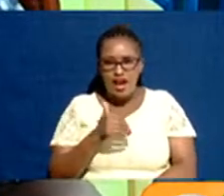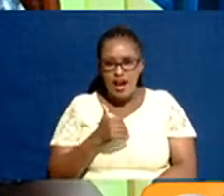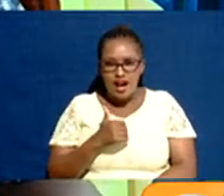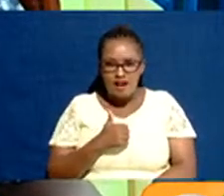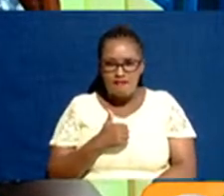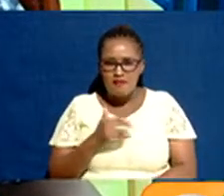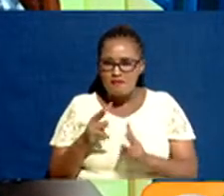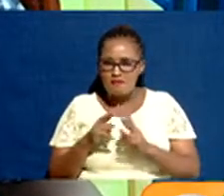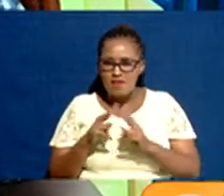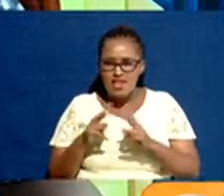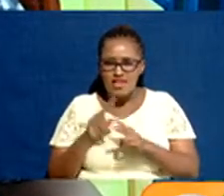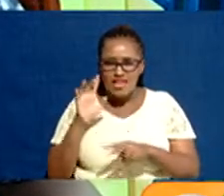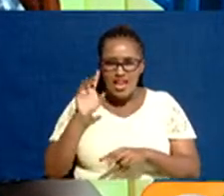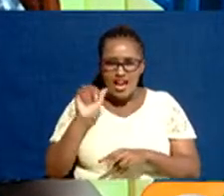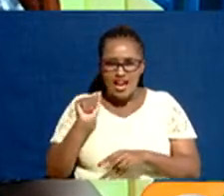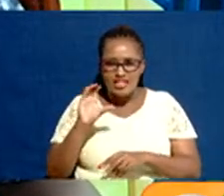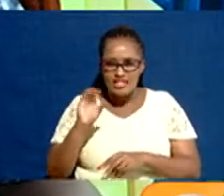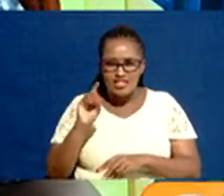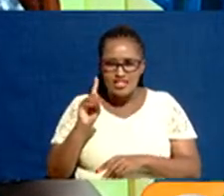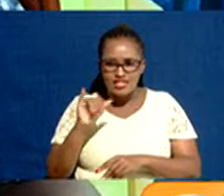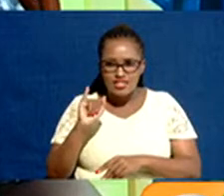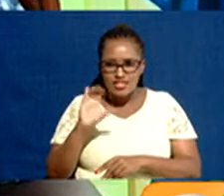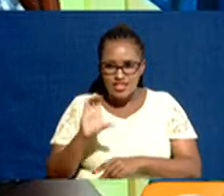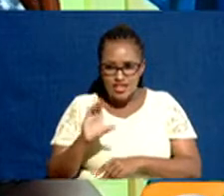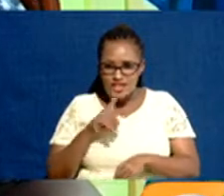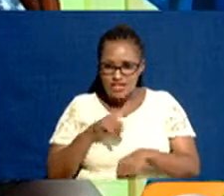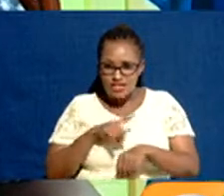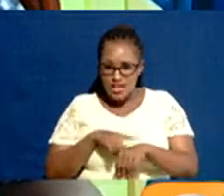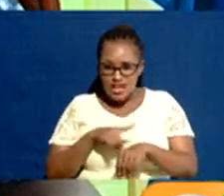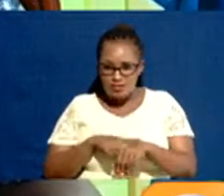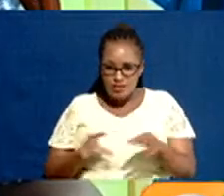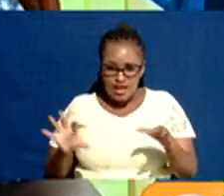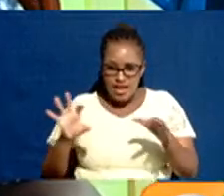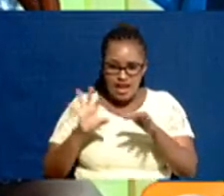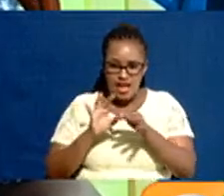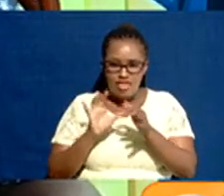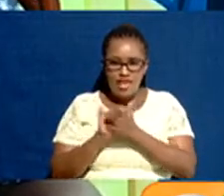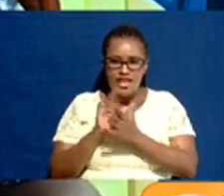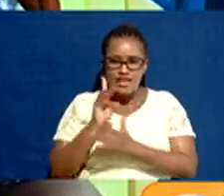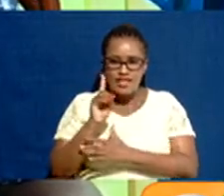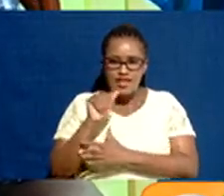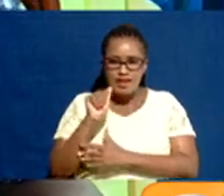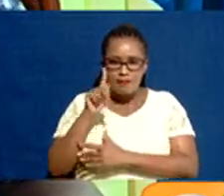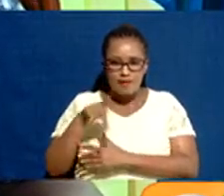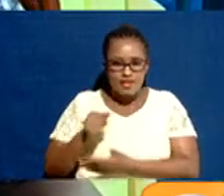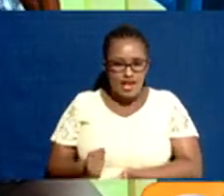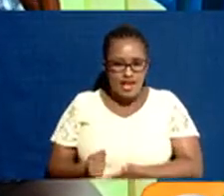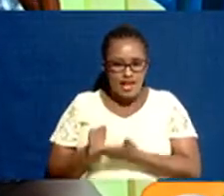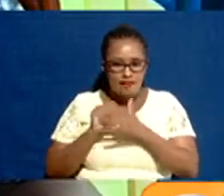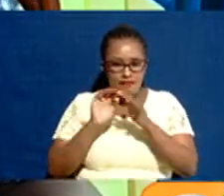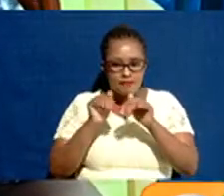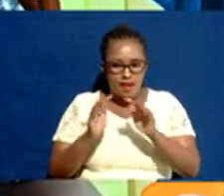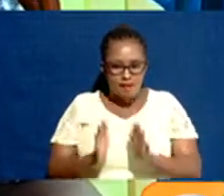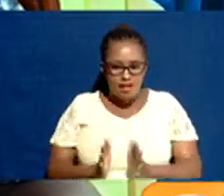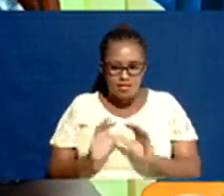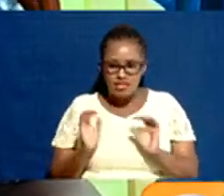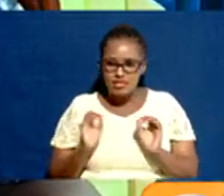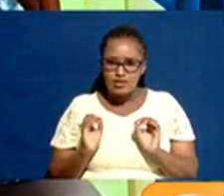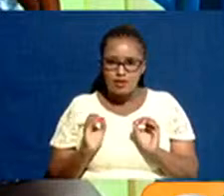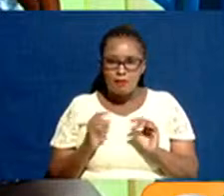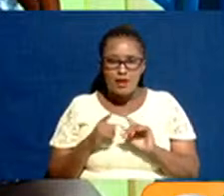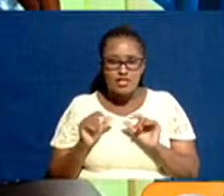very acidic, and therefore when you put DAP, it does not help the farmer. Mm-hmm. But the farmers have a